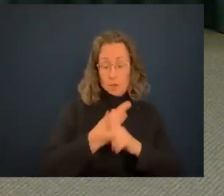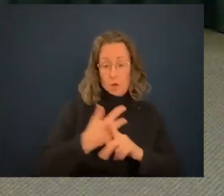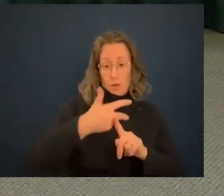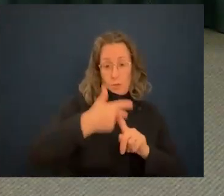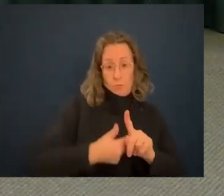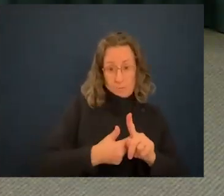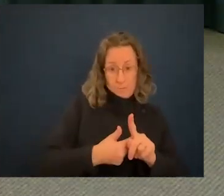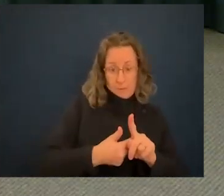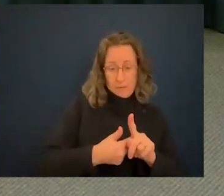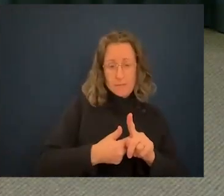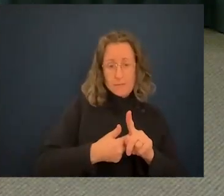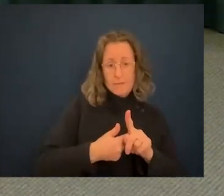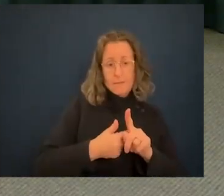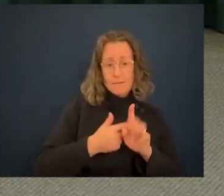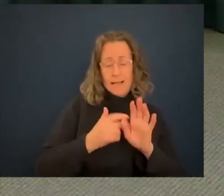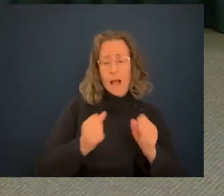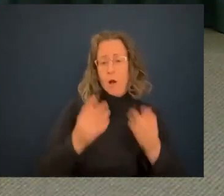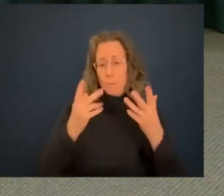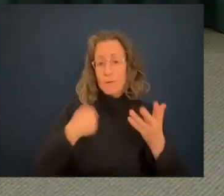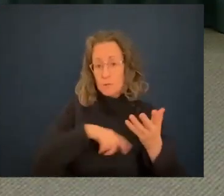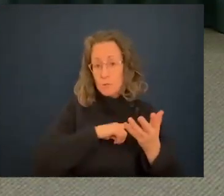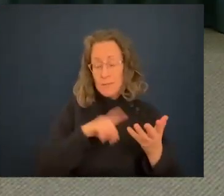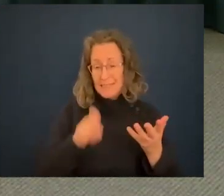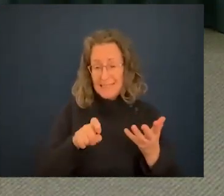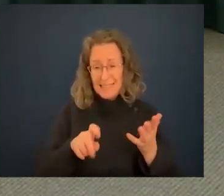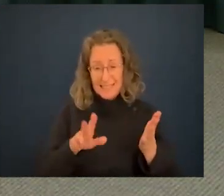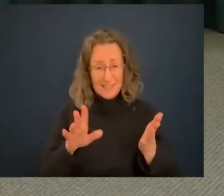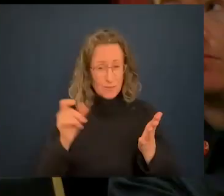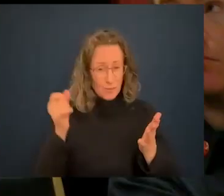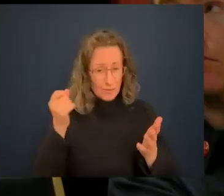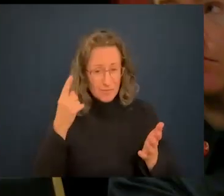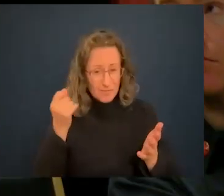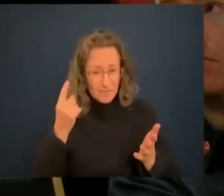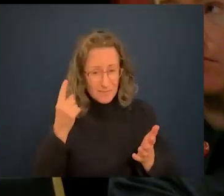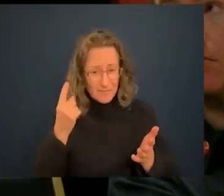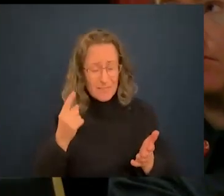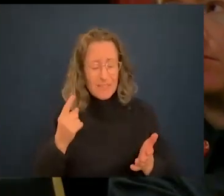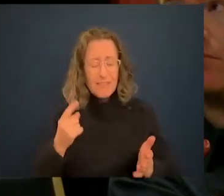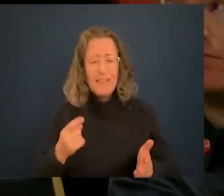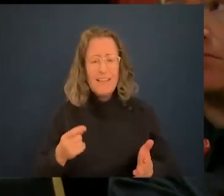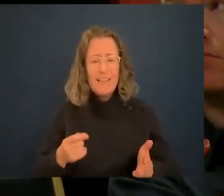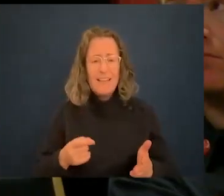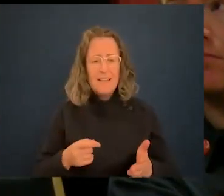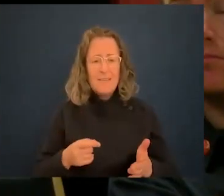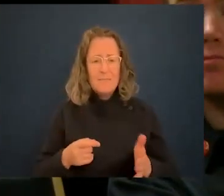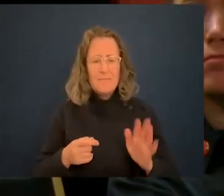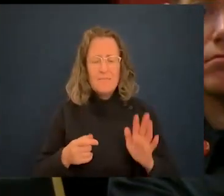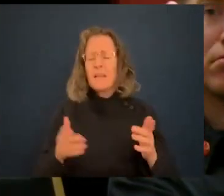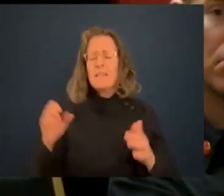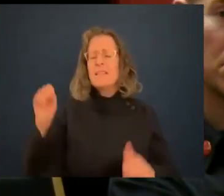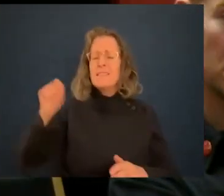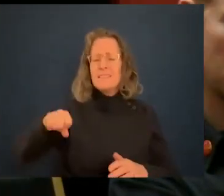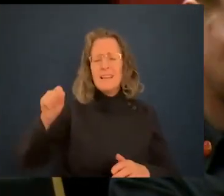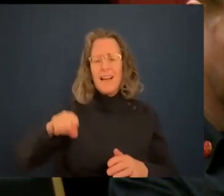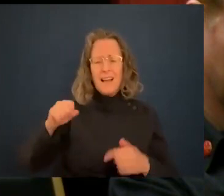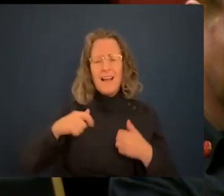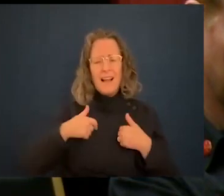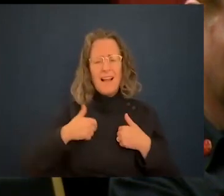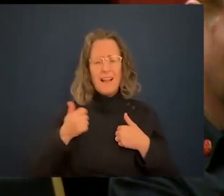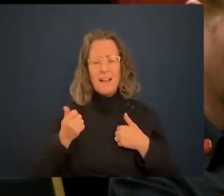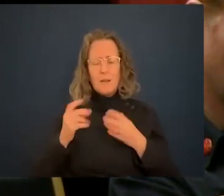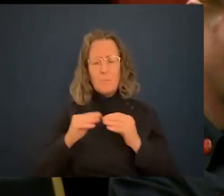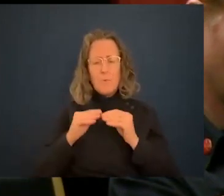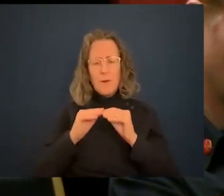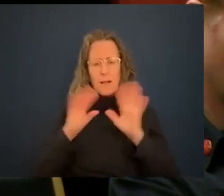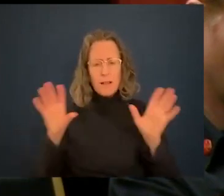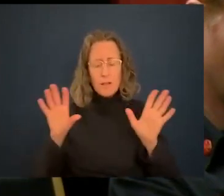in that uh to get us there okay so does that make sense for it it does it brings a certain amount of clarity to it I'm still in favor of